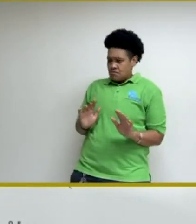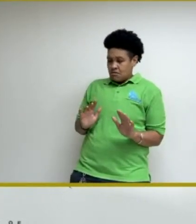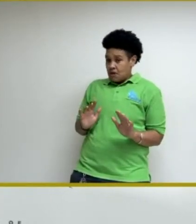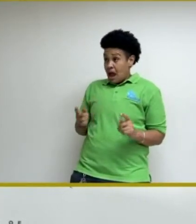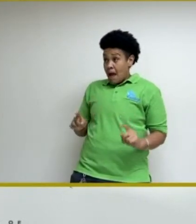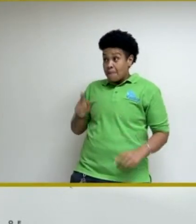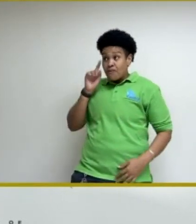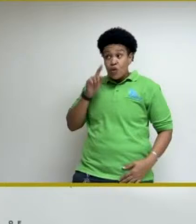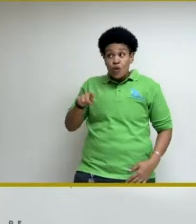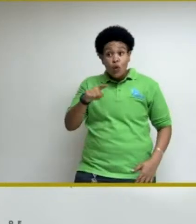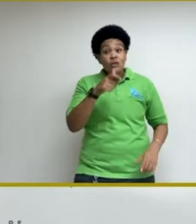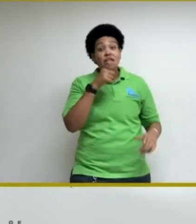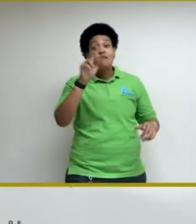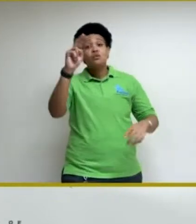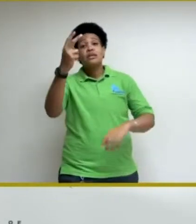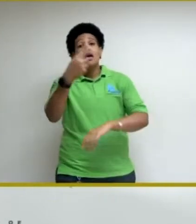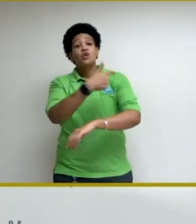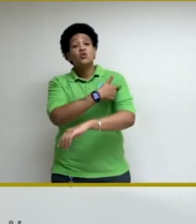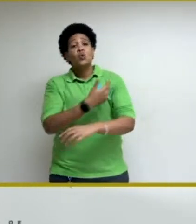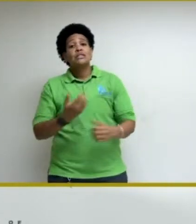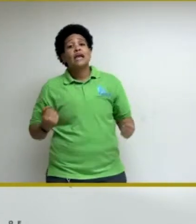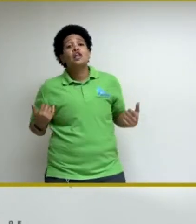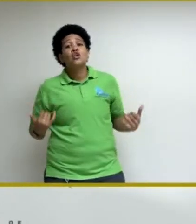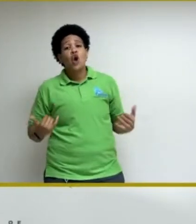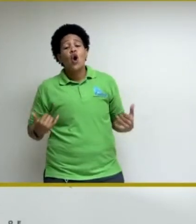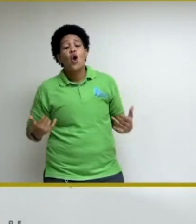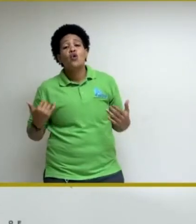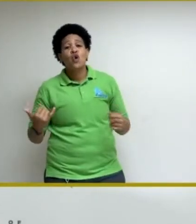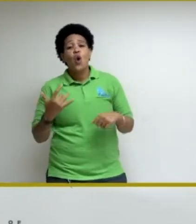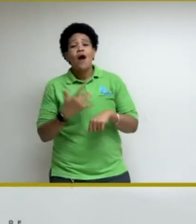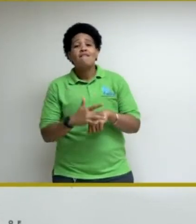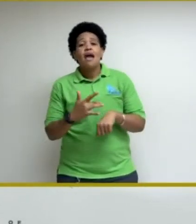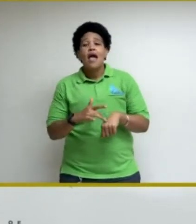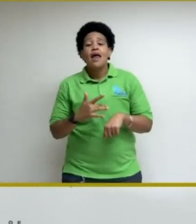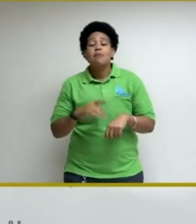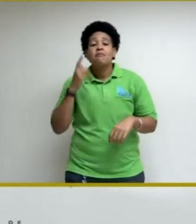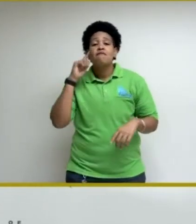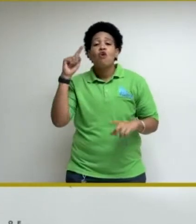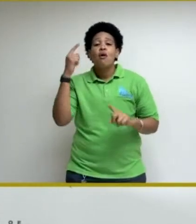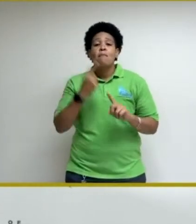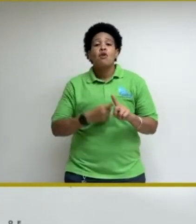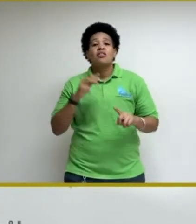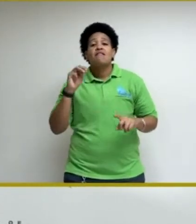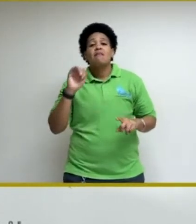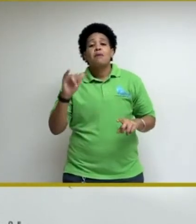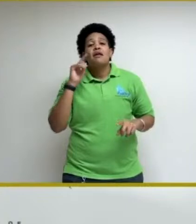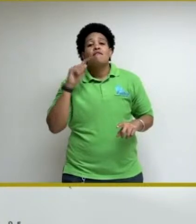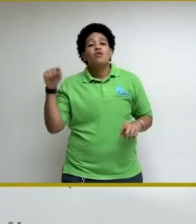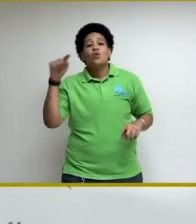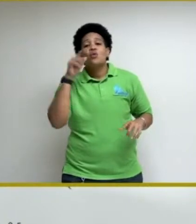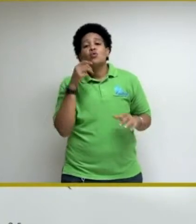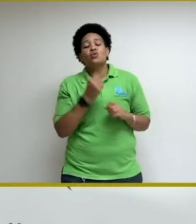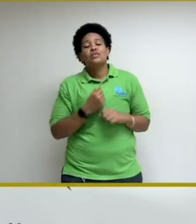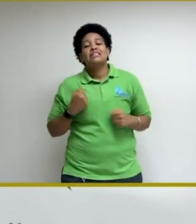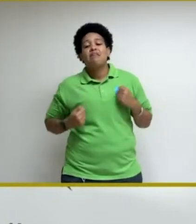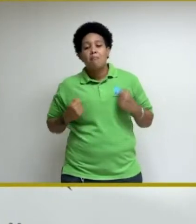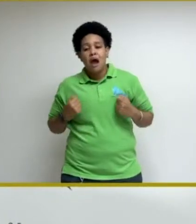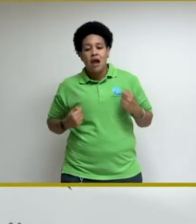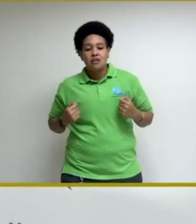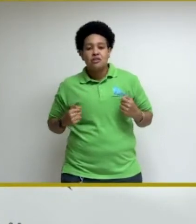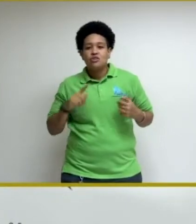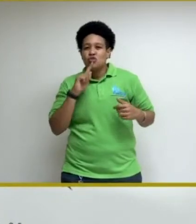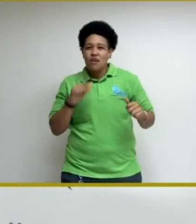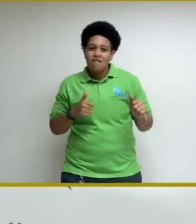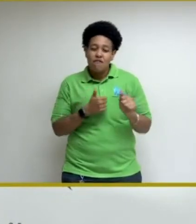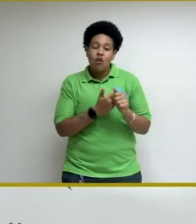who are about to get their second dose, it is available for the month of May, for those who received in March. Just follow